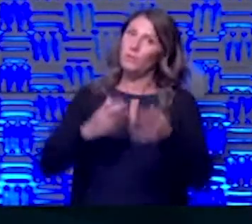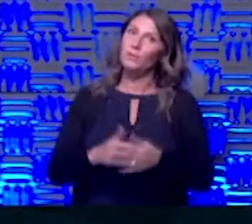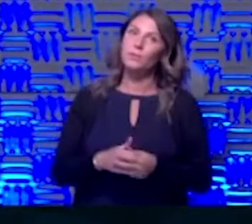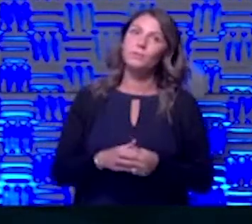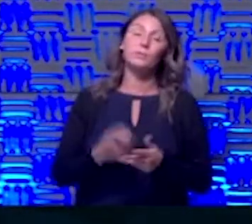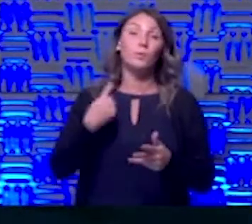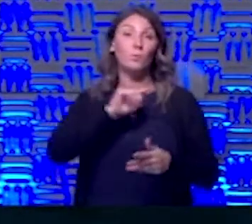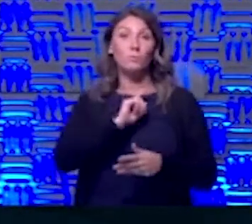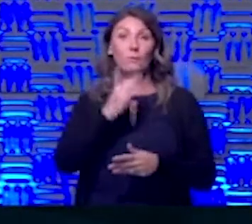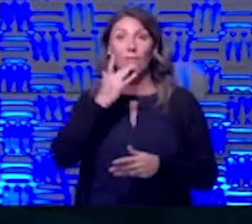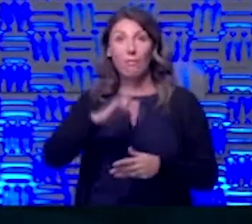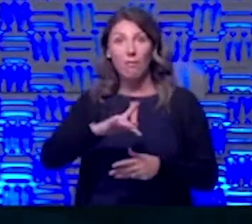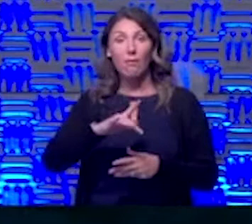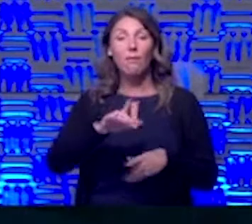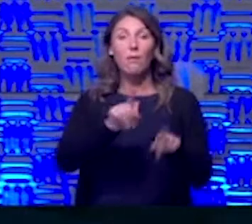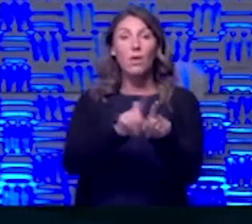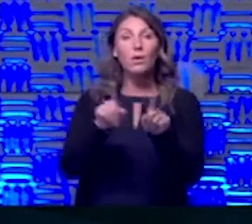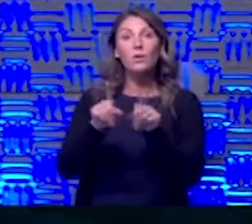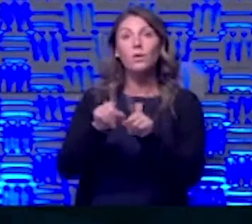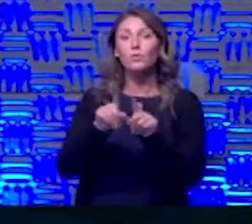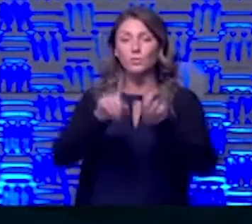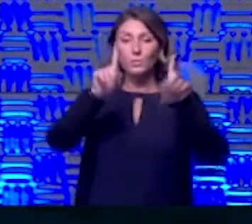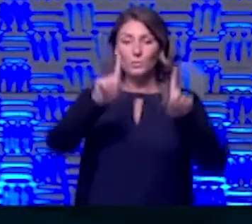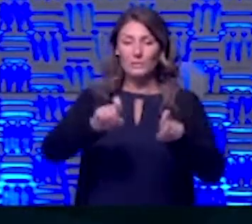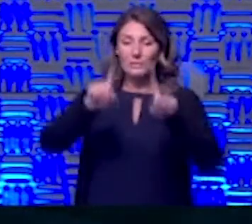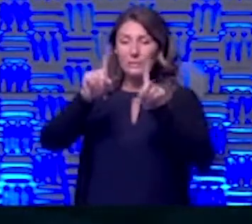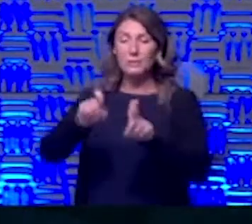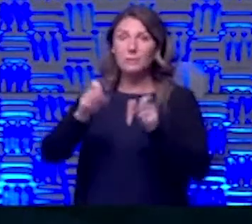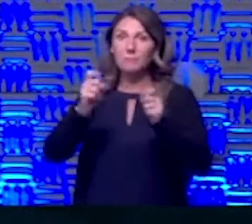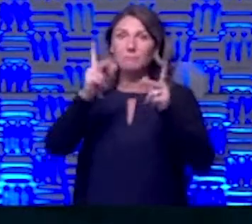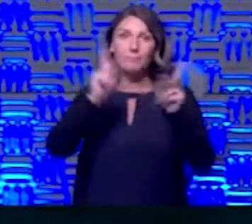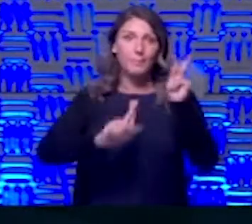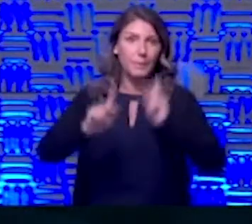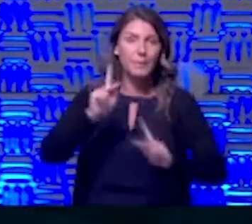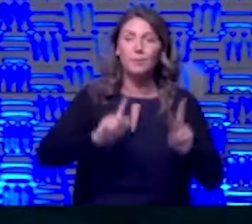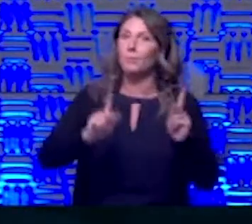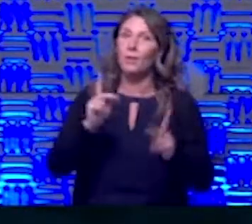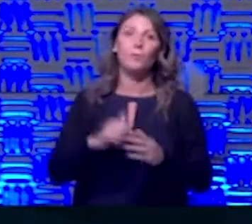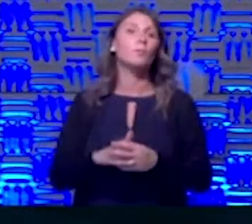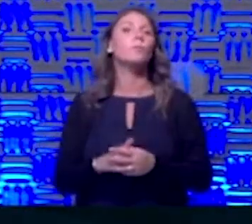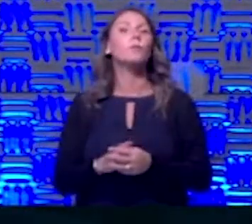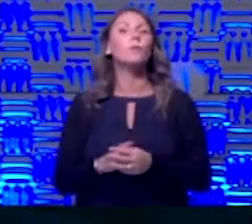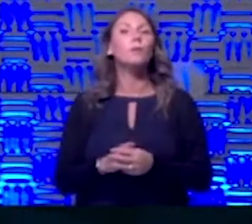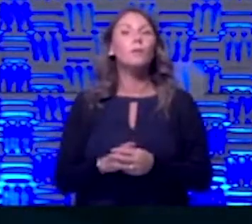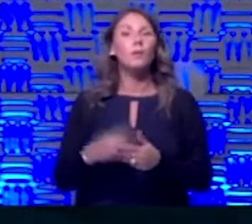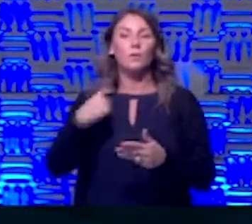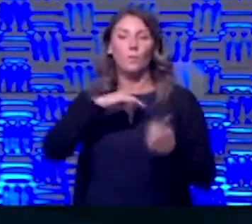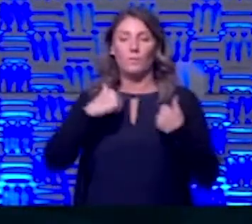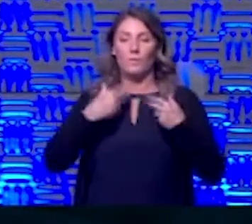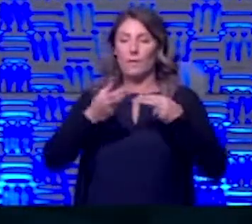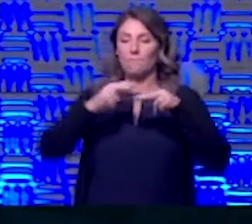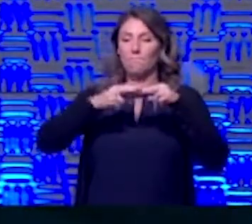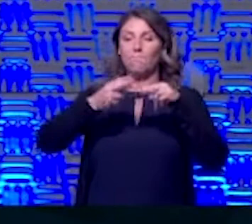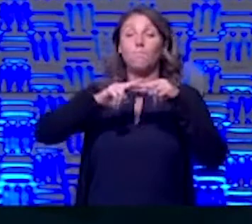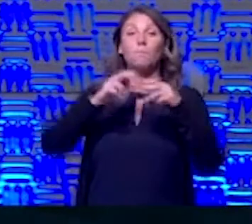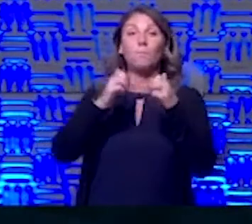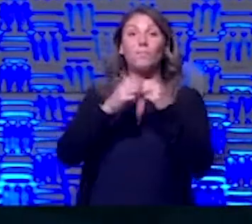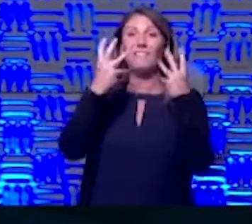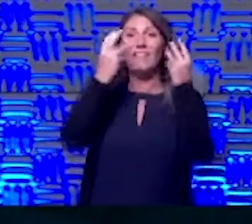fortunate also in that we've been able to test as many people as we have. In fact, we've had some increase in our outpatient